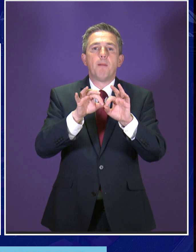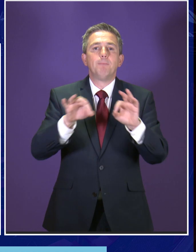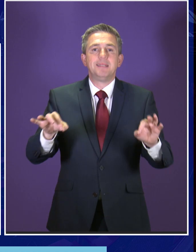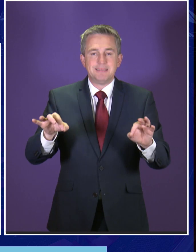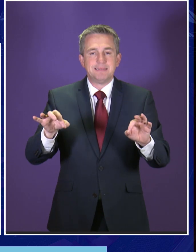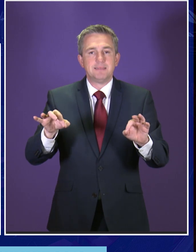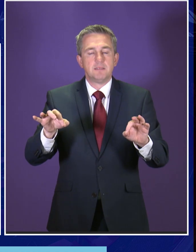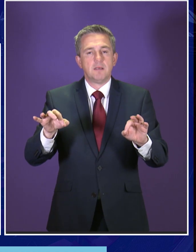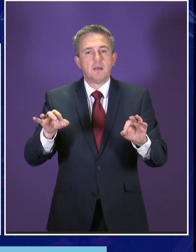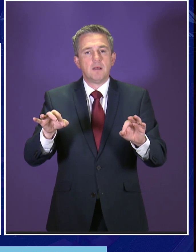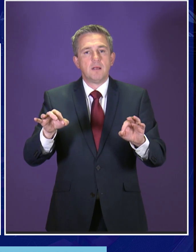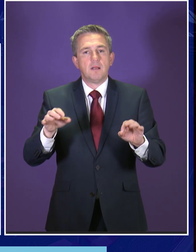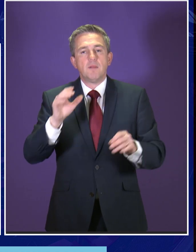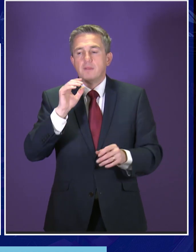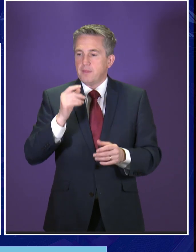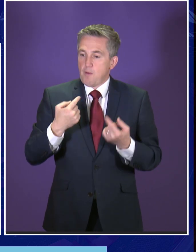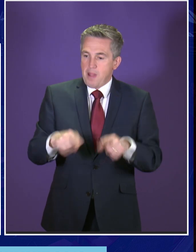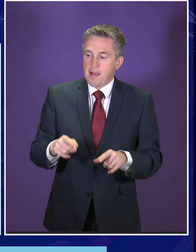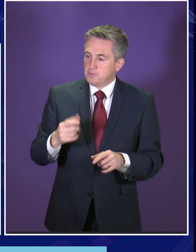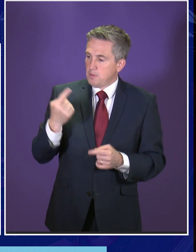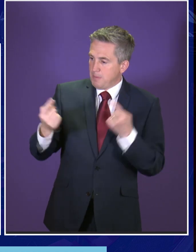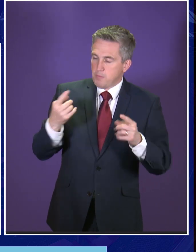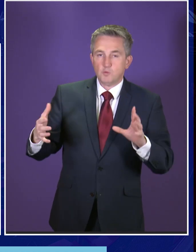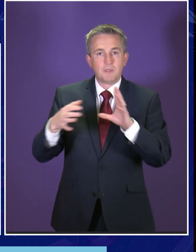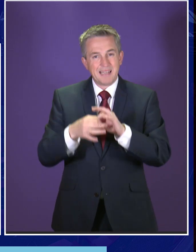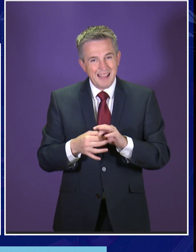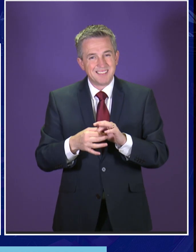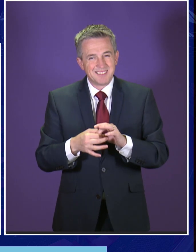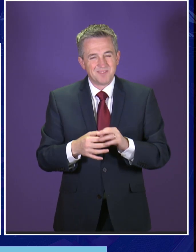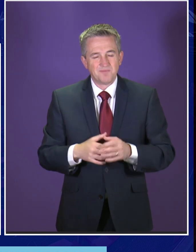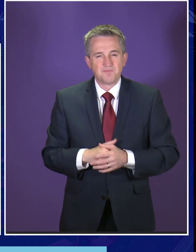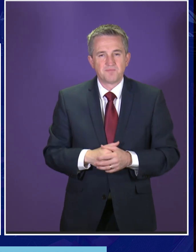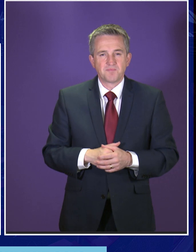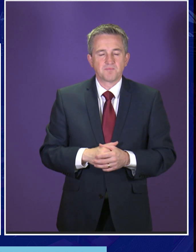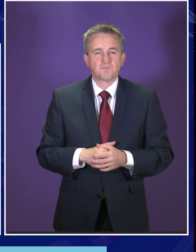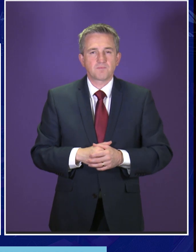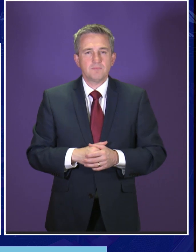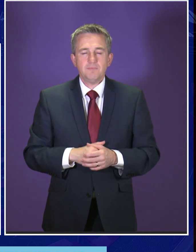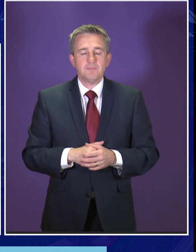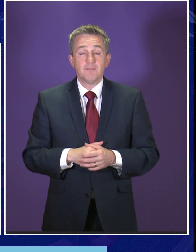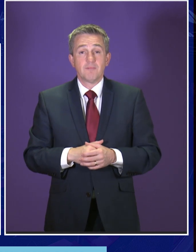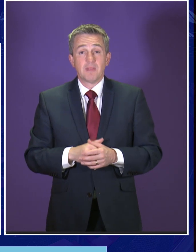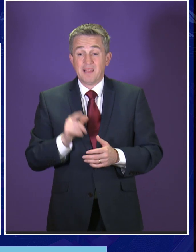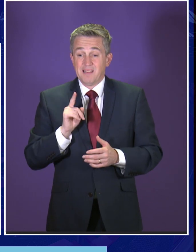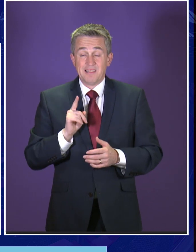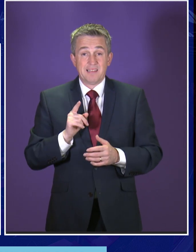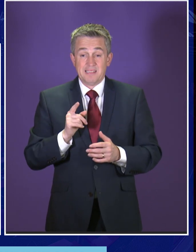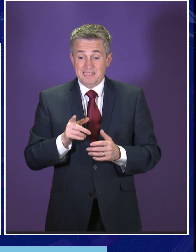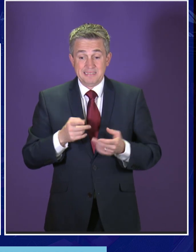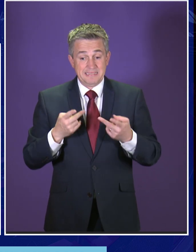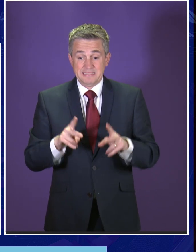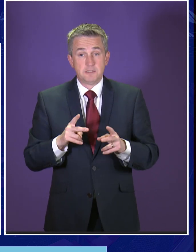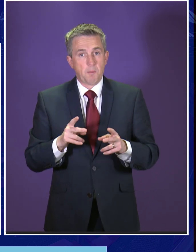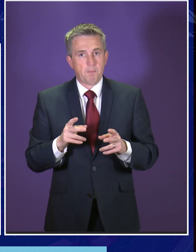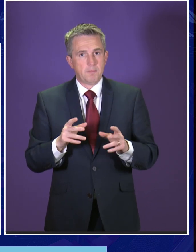in a strong will and need to connect. New but rooted at the same time. It is still too early to say where this